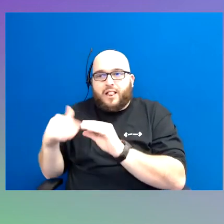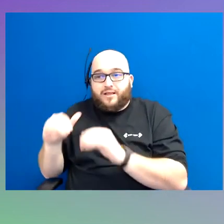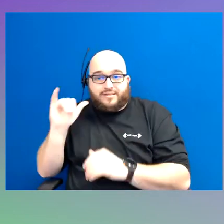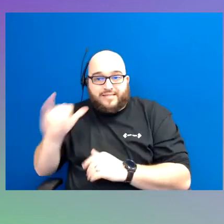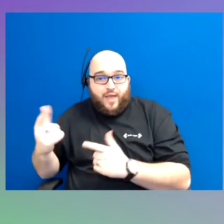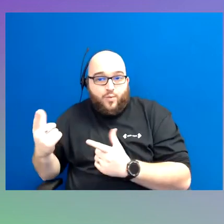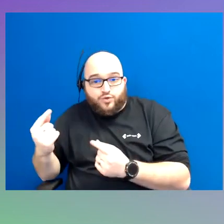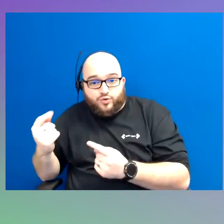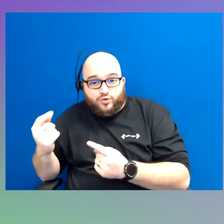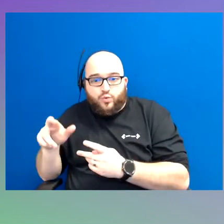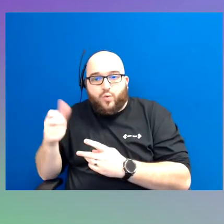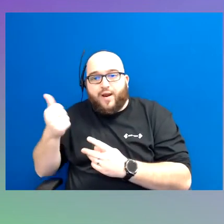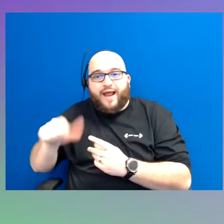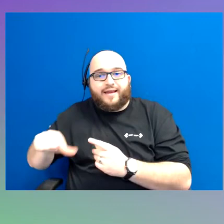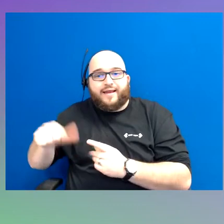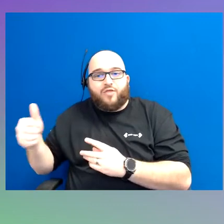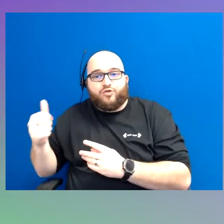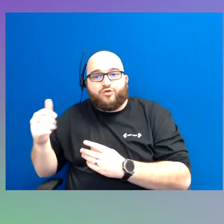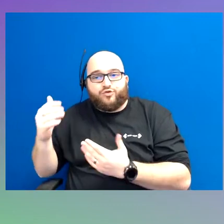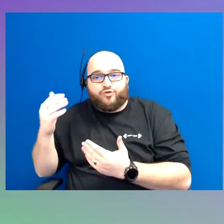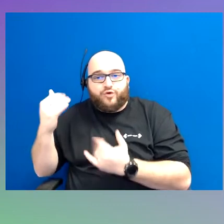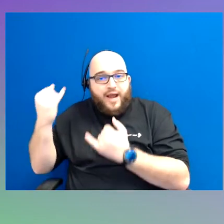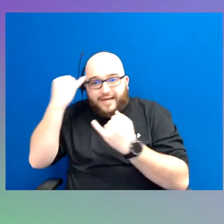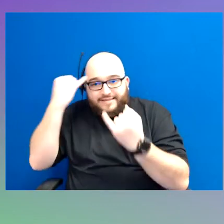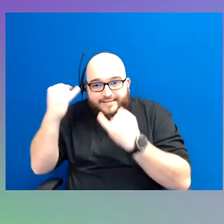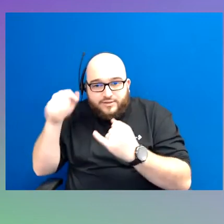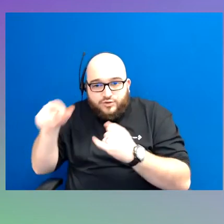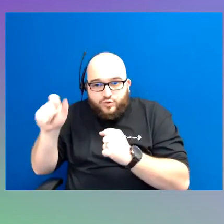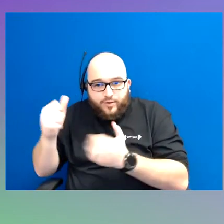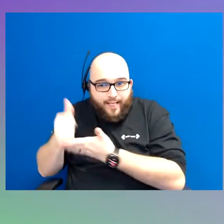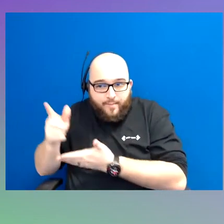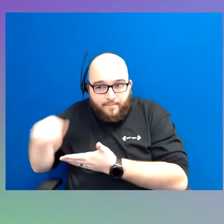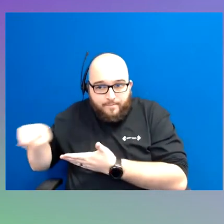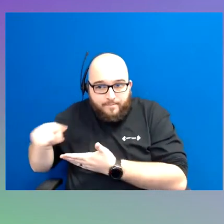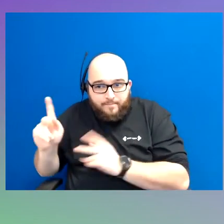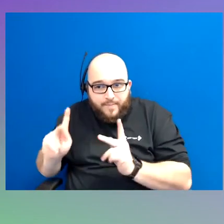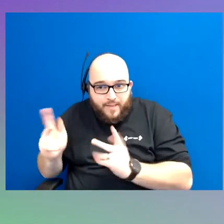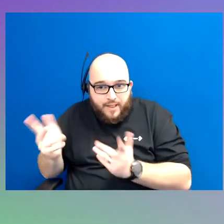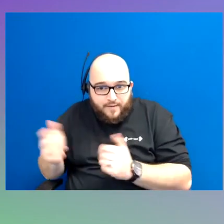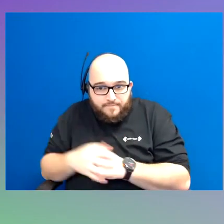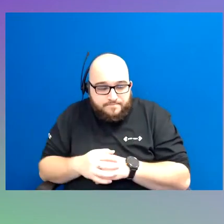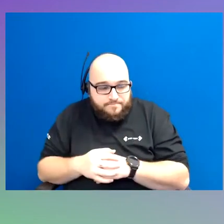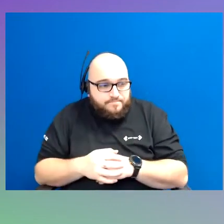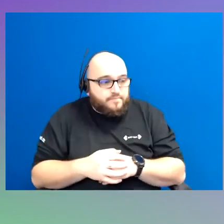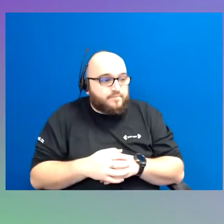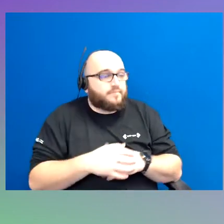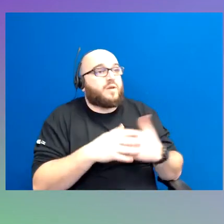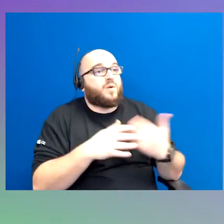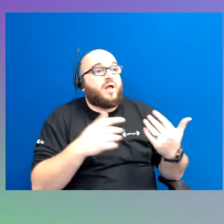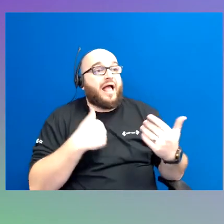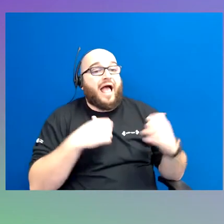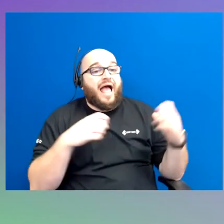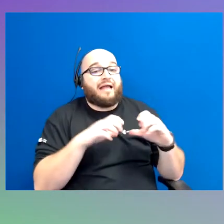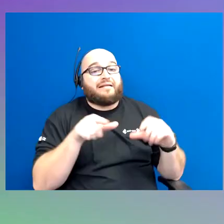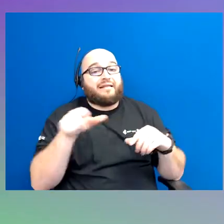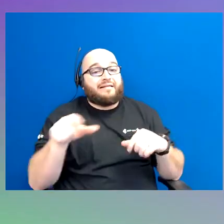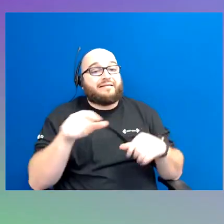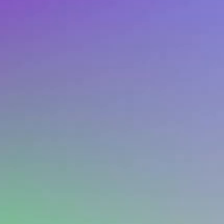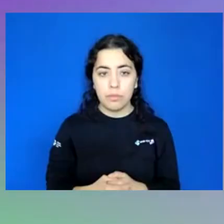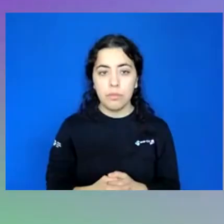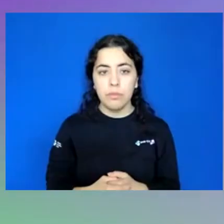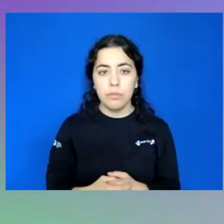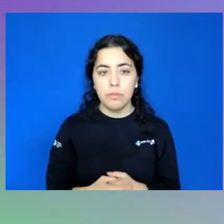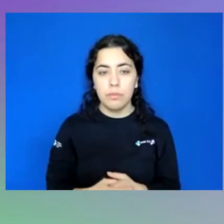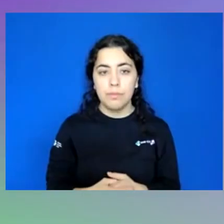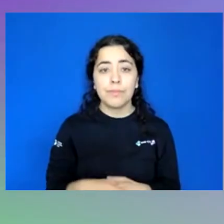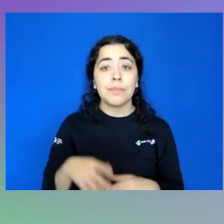or is there any other tips you have there? I actually did this in my Gmail, and I have it